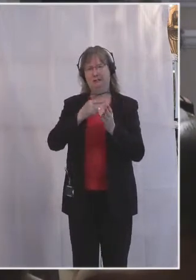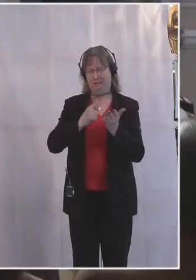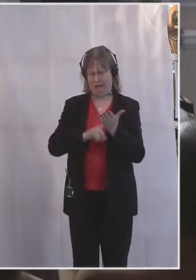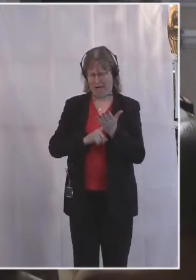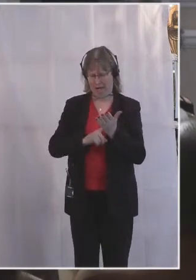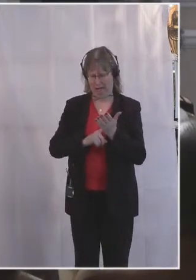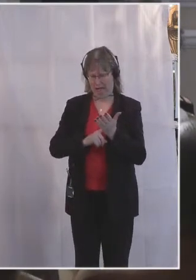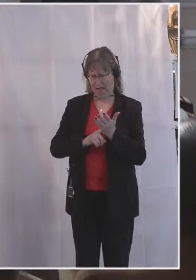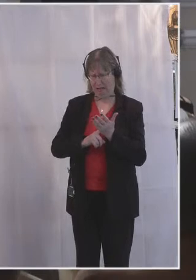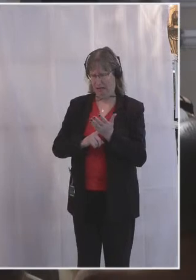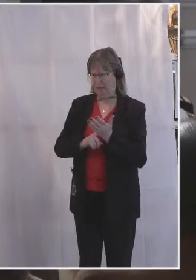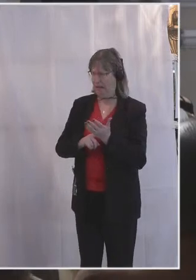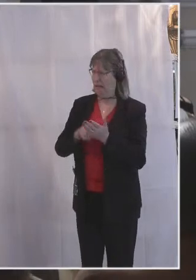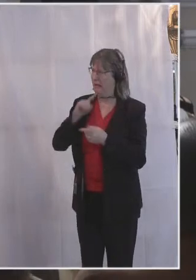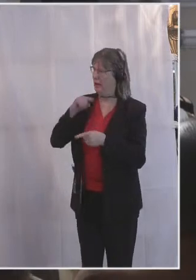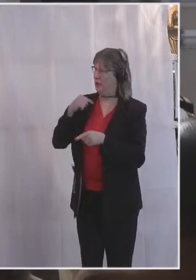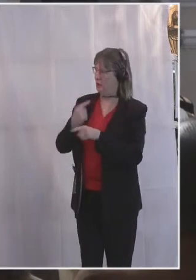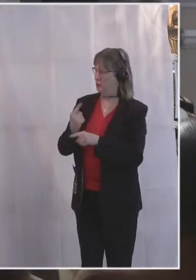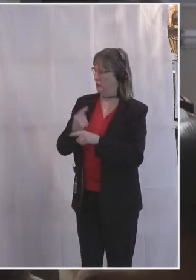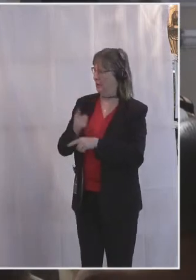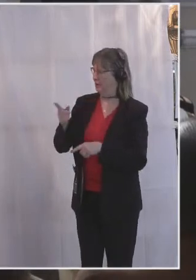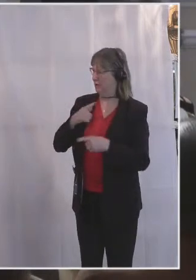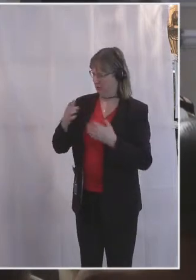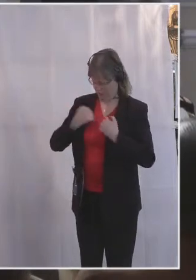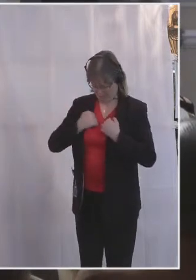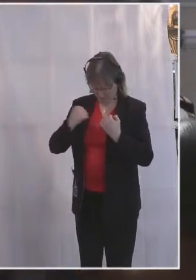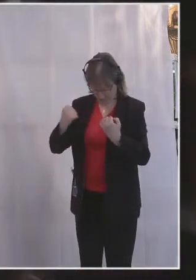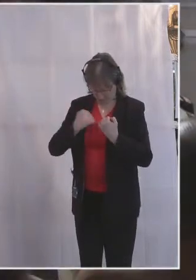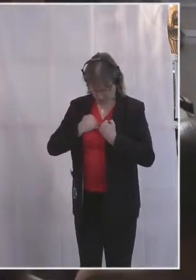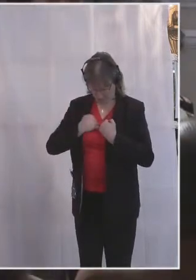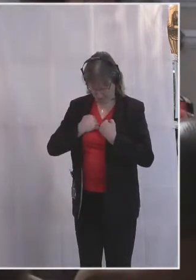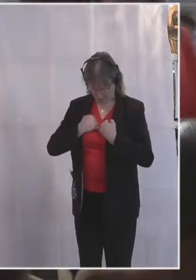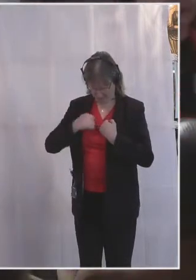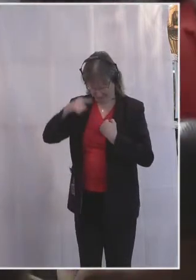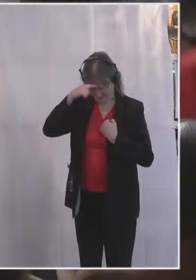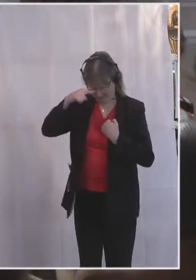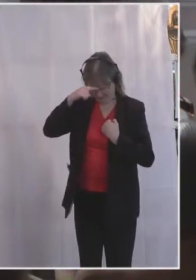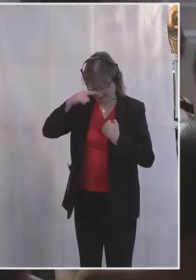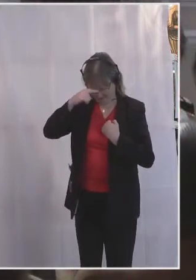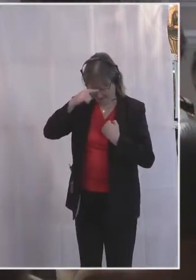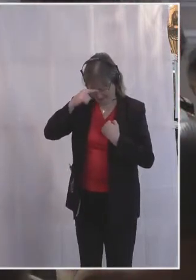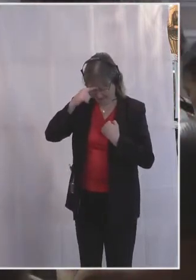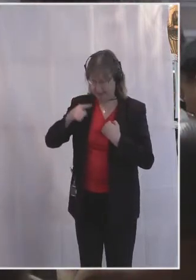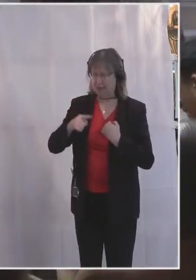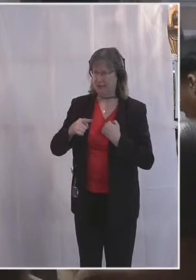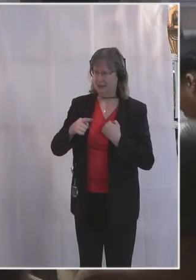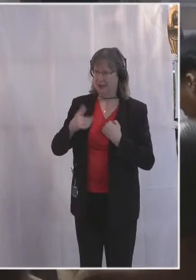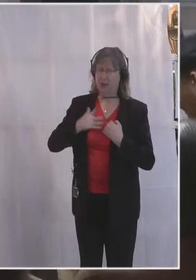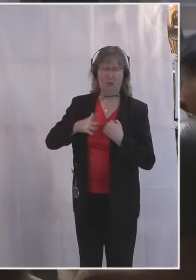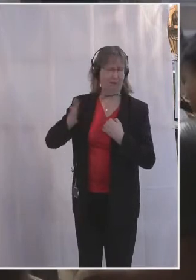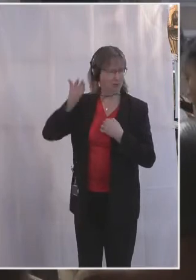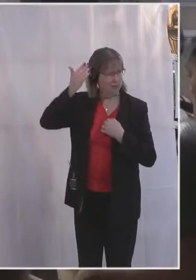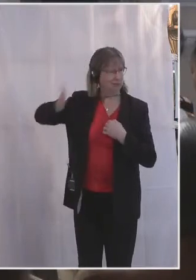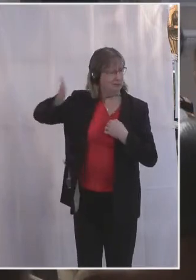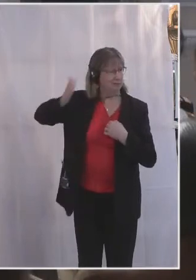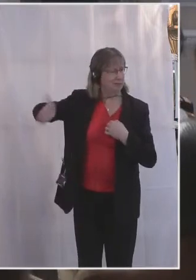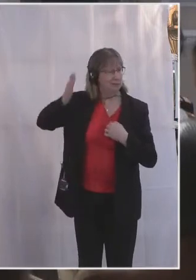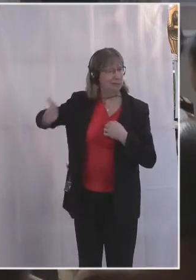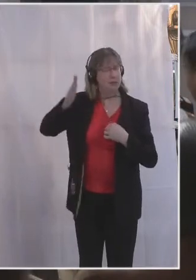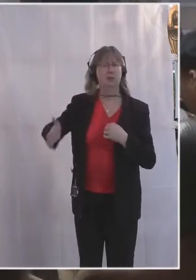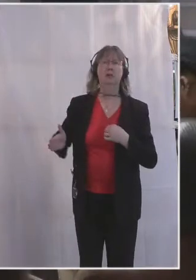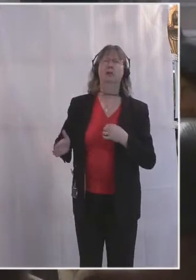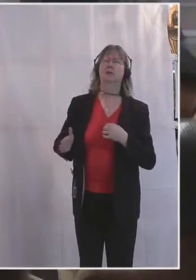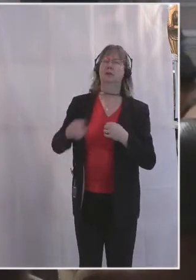internal monologue that you have to fight against constantly, and Izzy talking about it earlier, Ivor, and